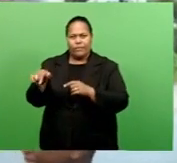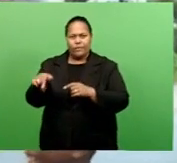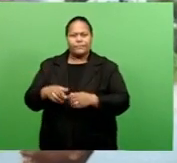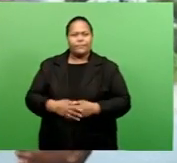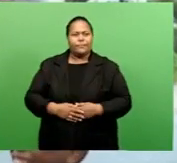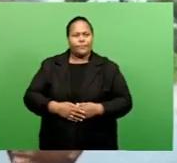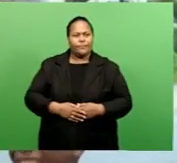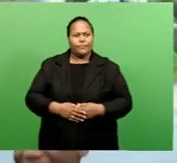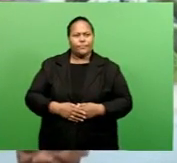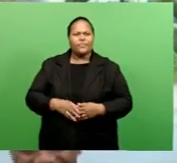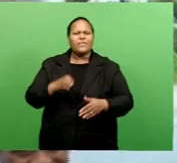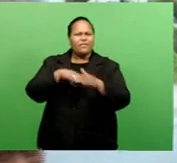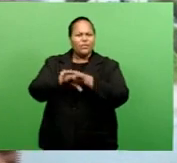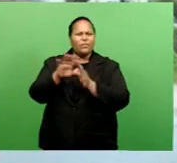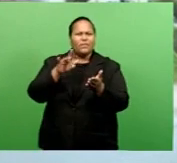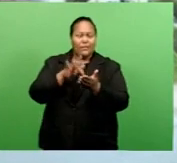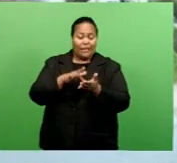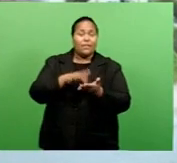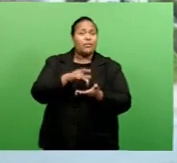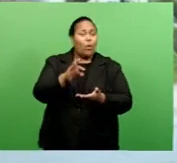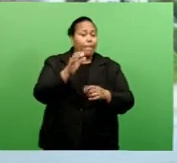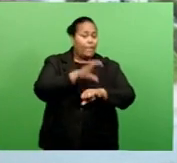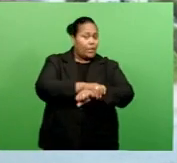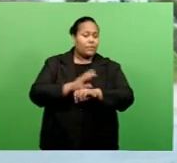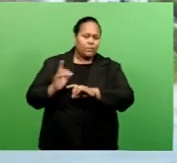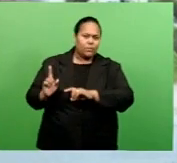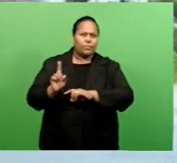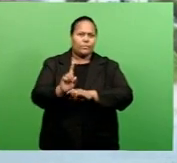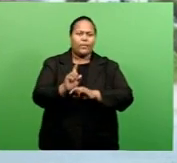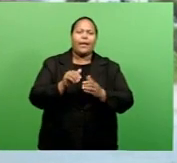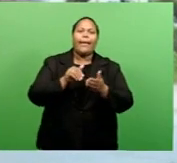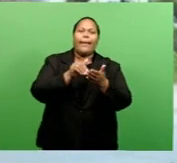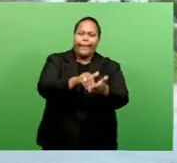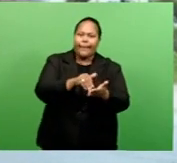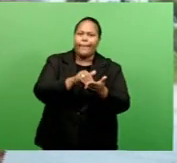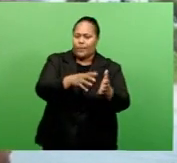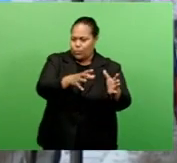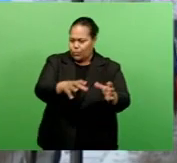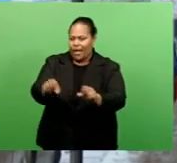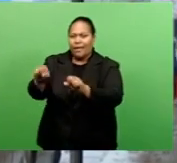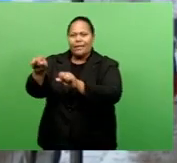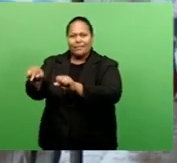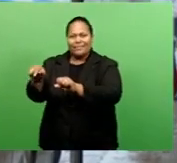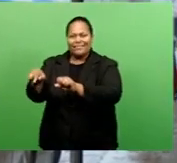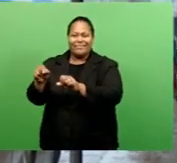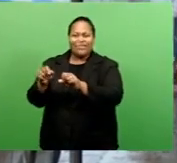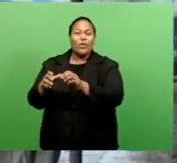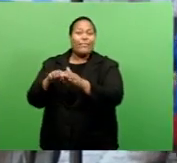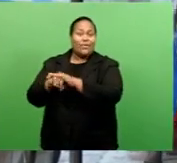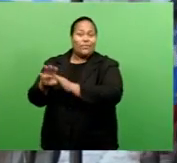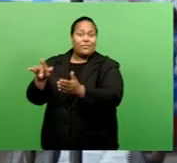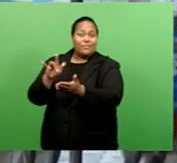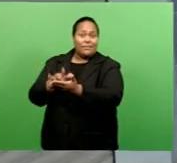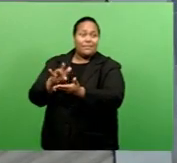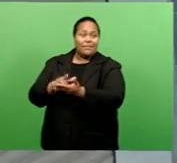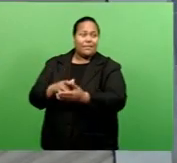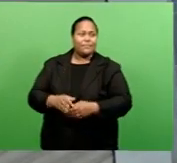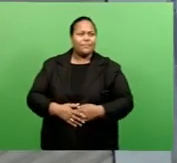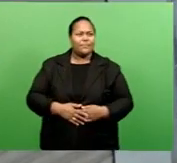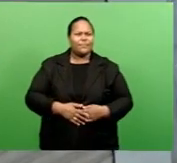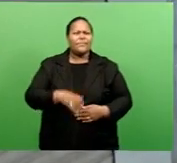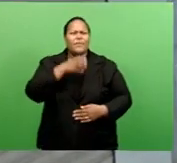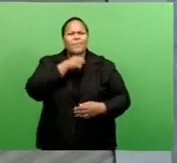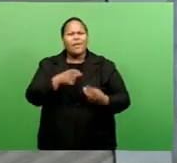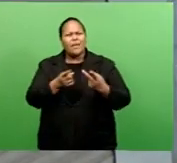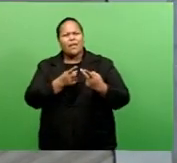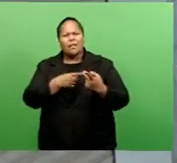evacuation centers. Police have been coming to help take people down to the evacuation centers. Josatek Indaveta says when he heard about the